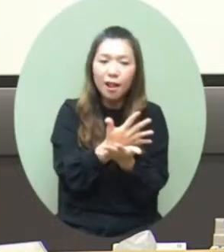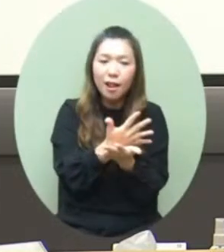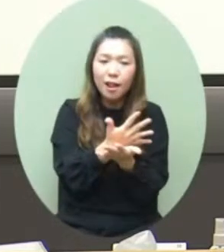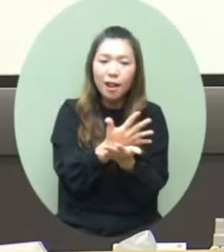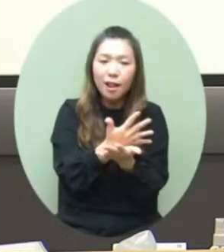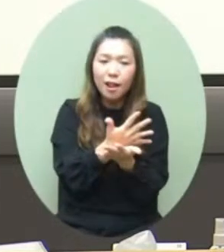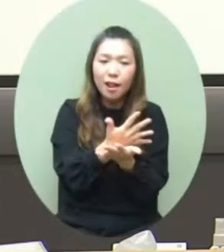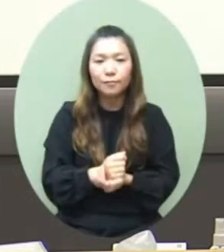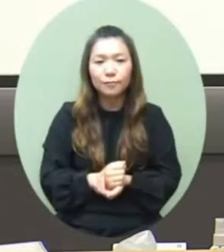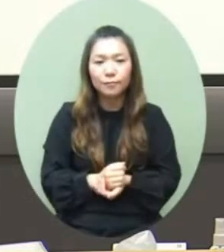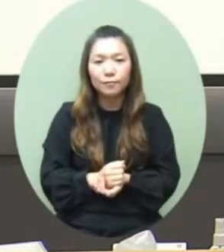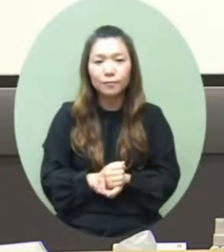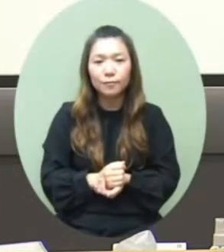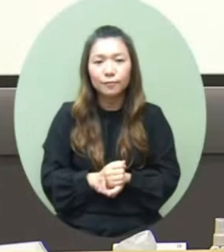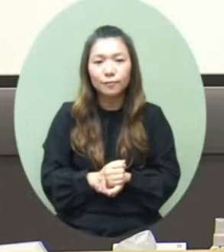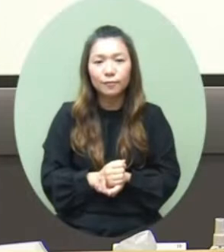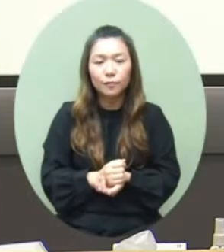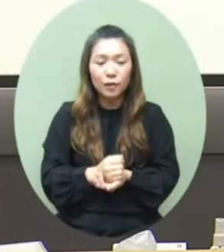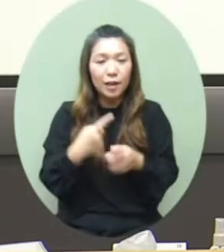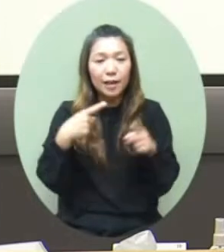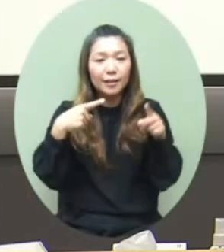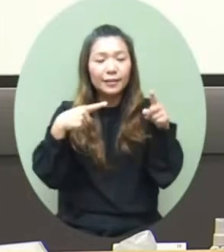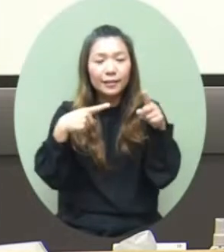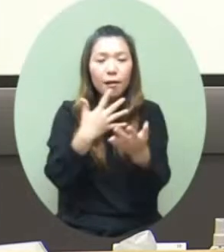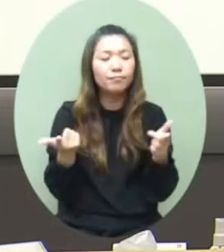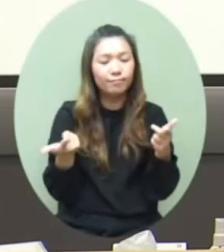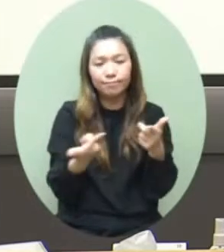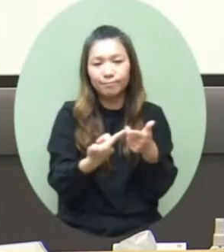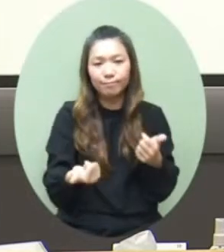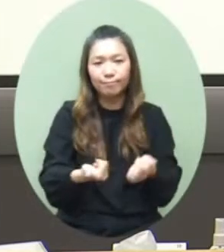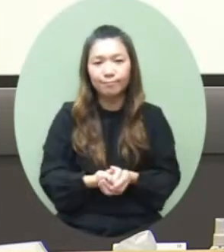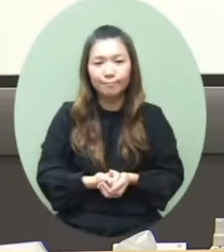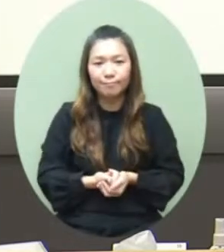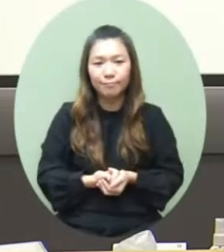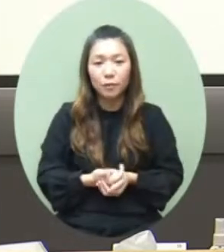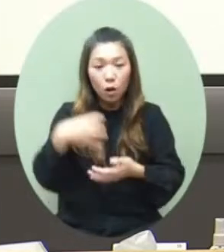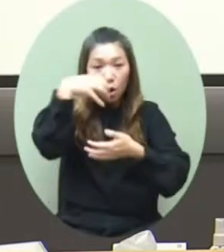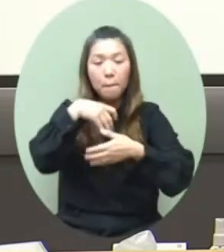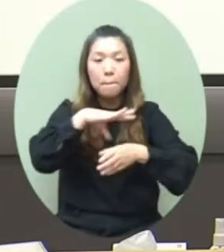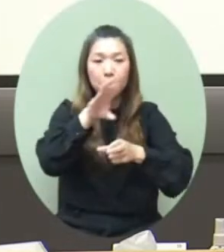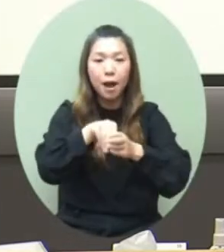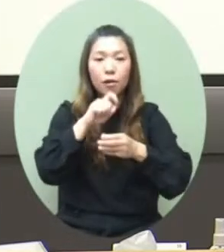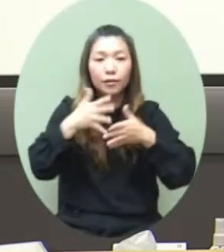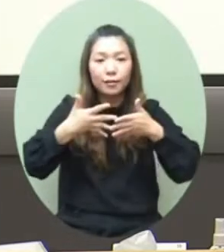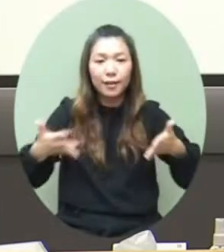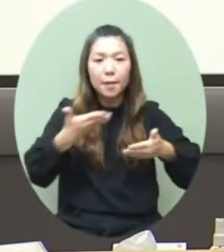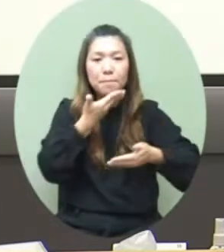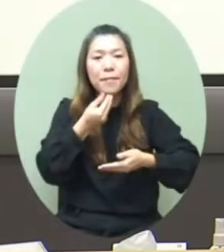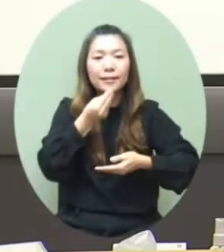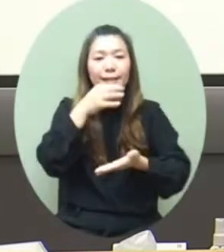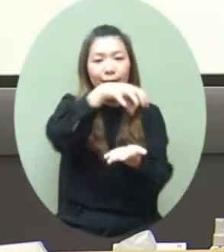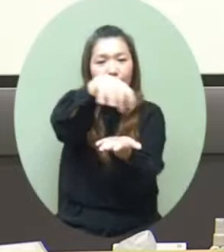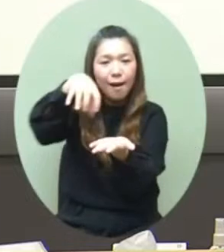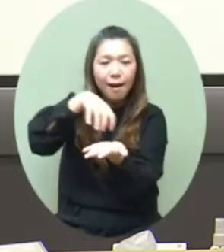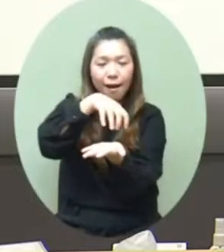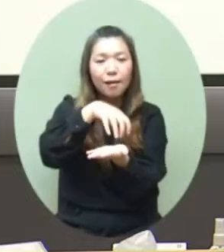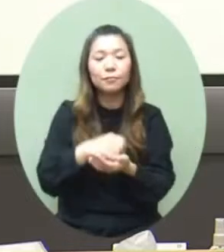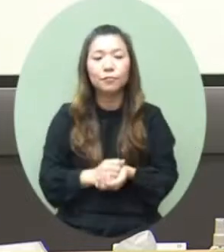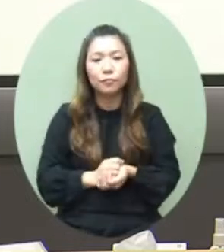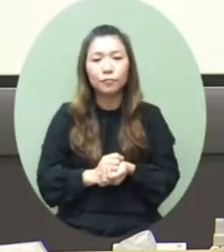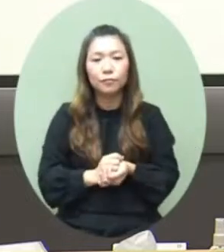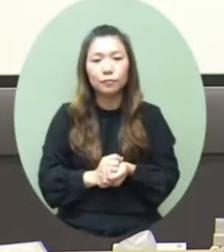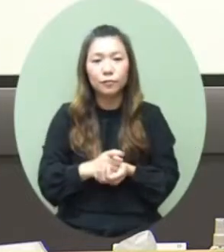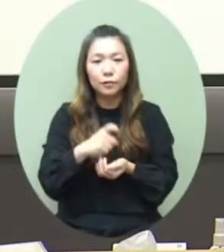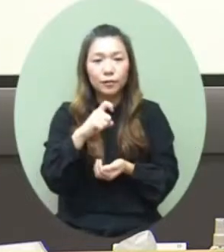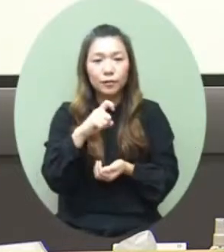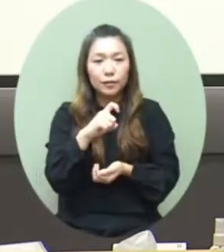We have a diversity of programs suitable for different target groups. For example,